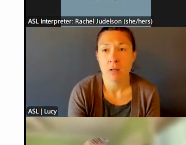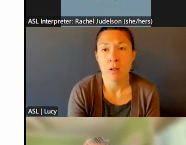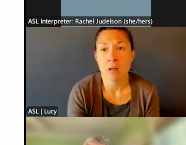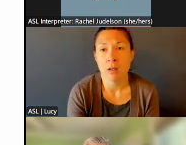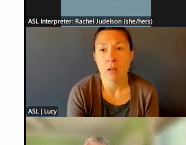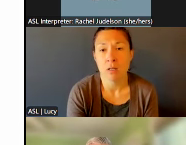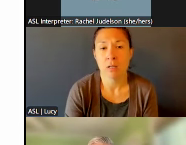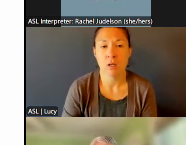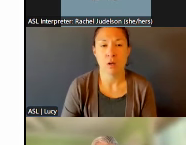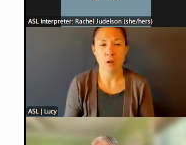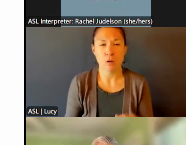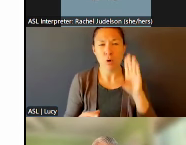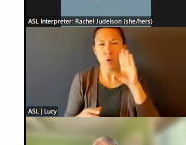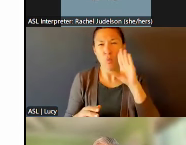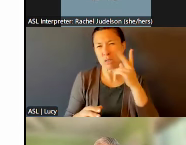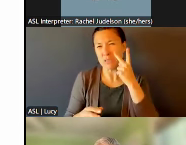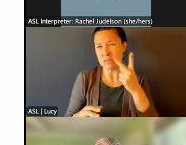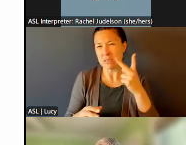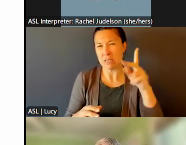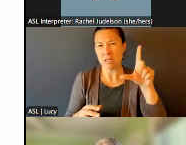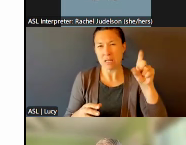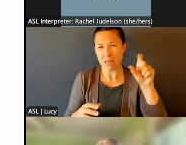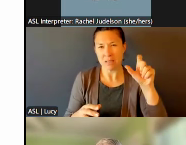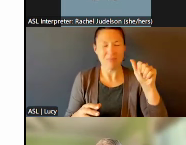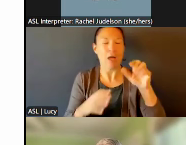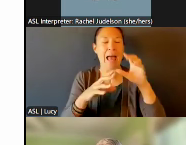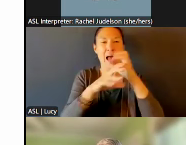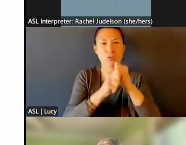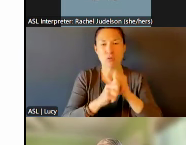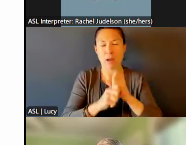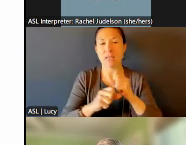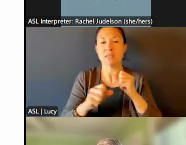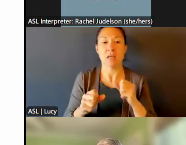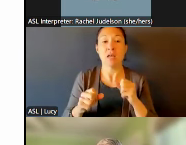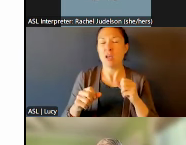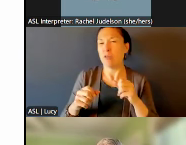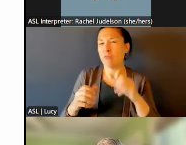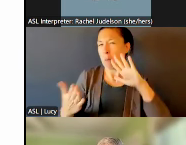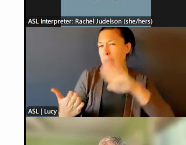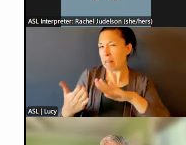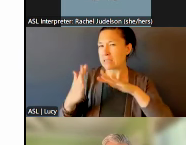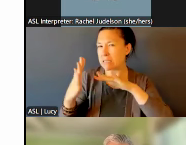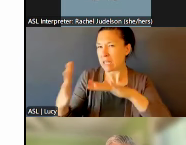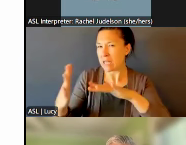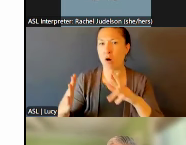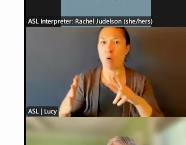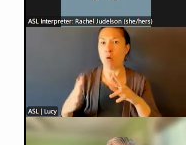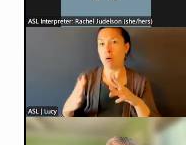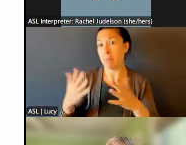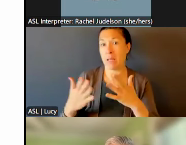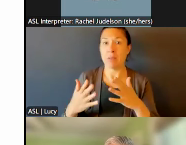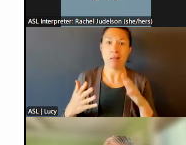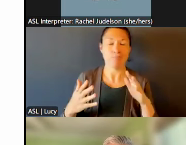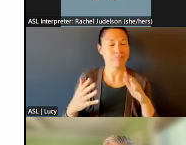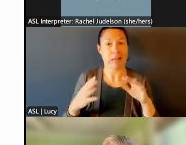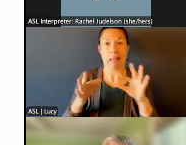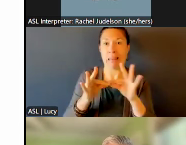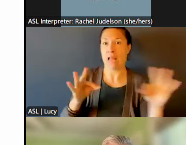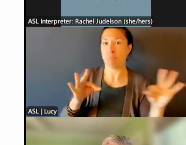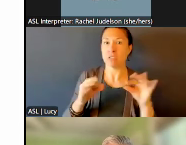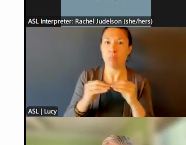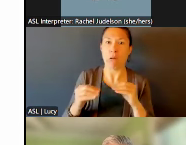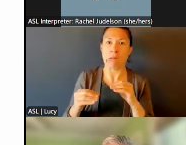less studied, understudied, underdocumented, or endangered languages. And if you've ever done work with